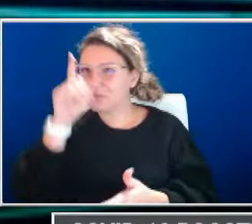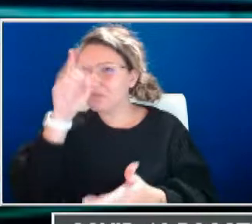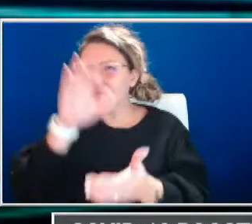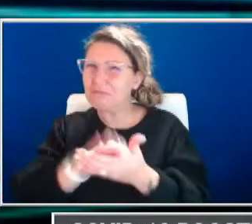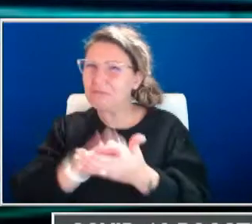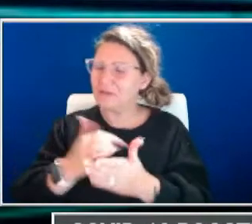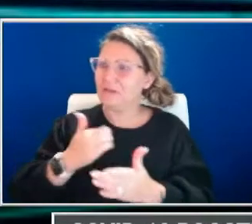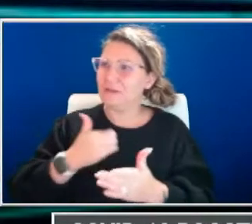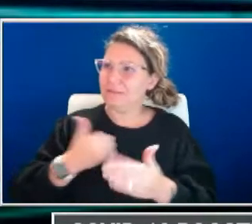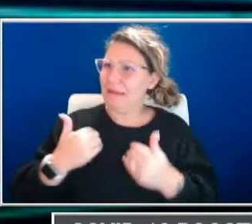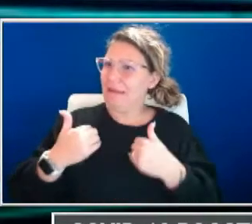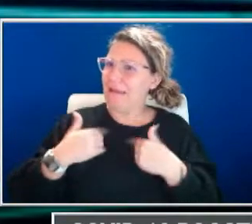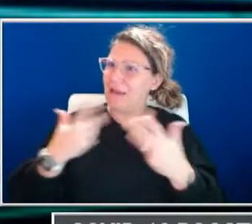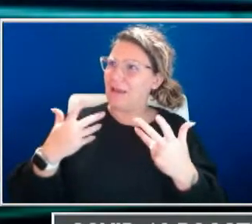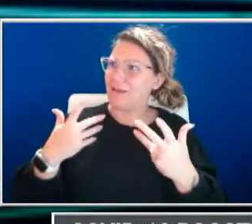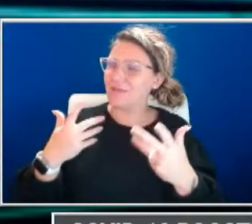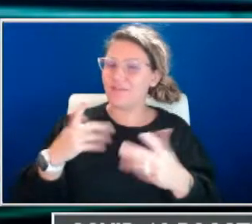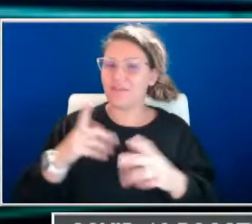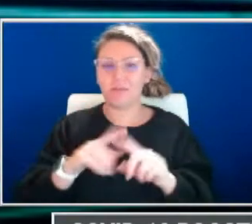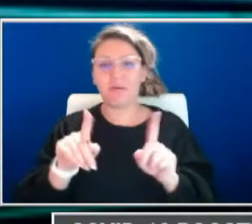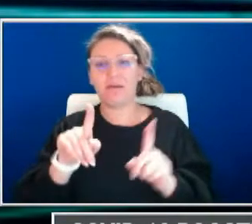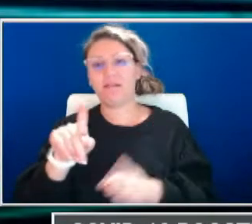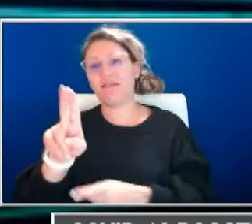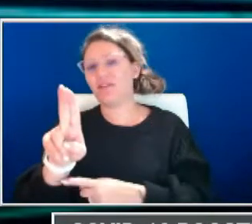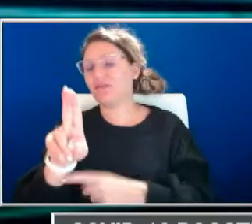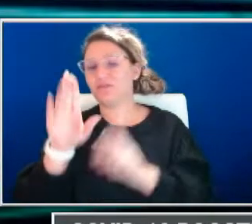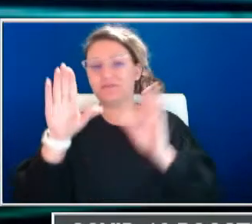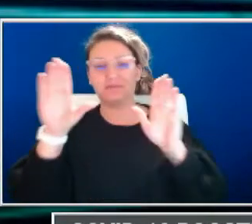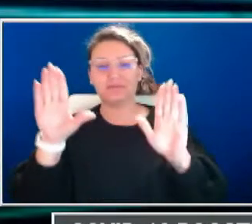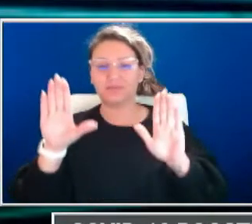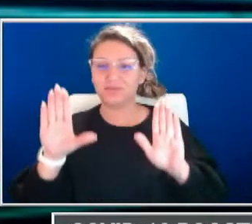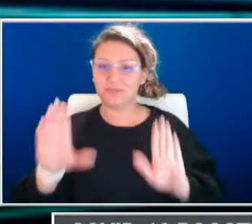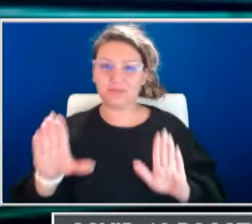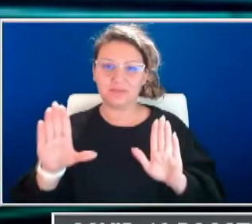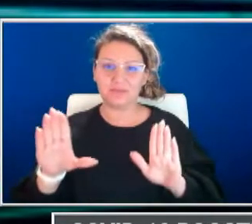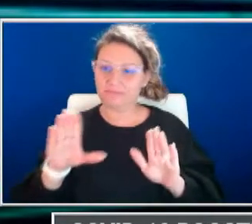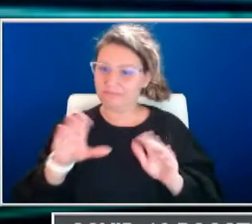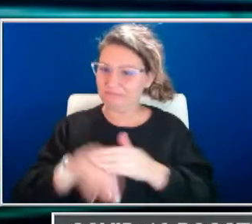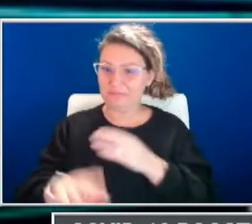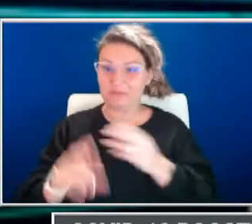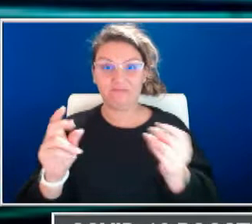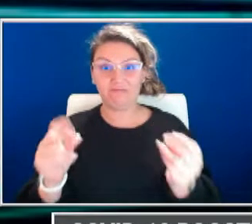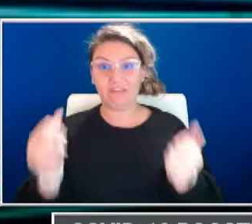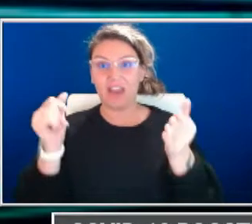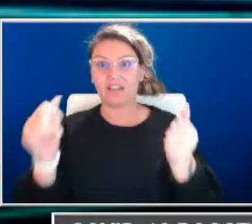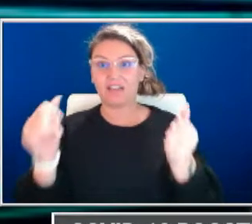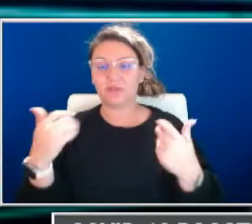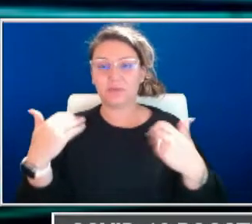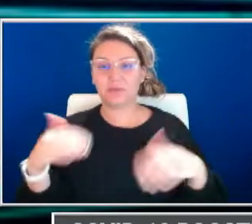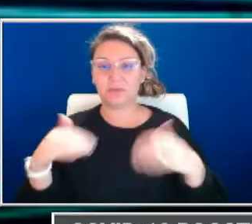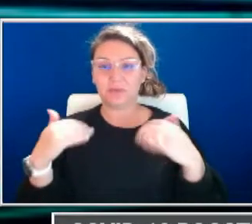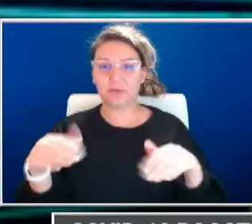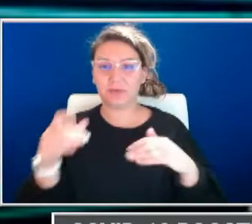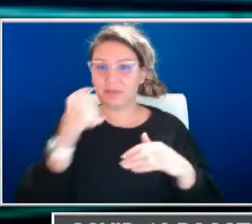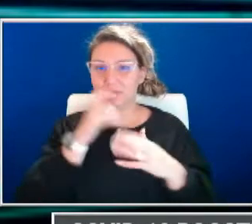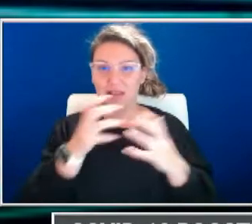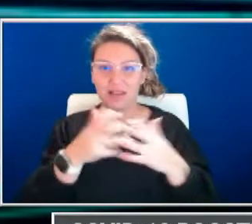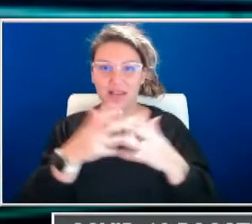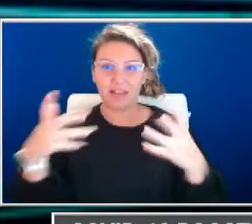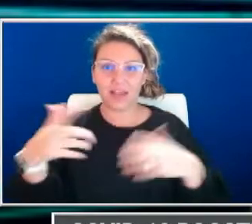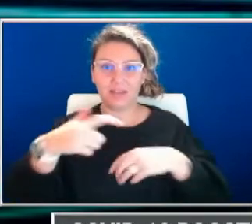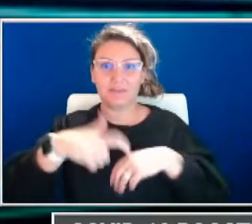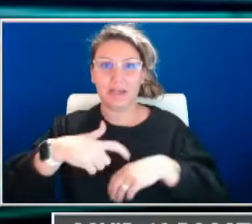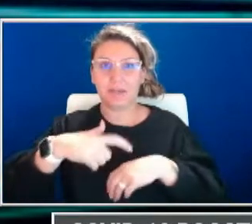but KU was great. They got me in so quick that didn't have a lot of time to dwell on